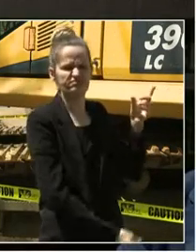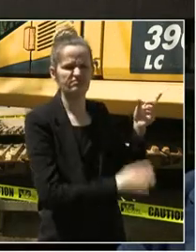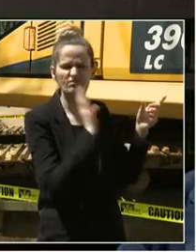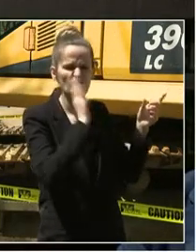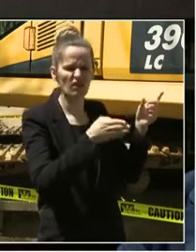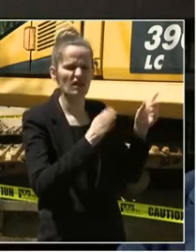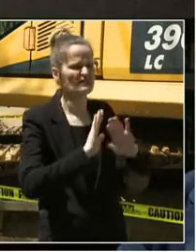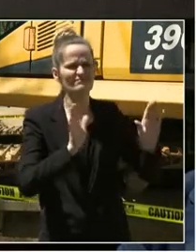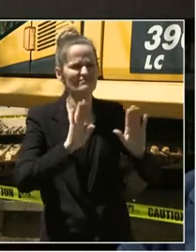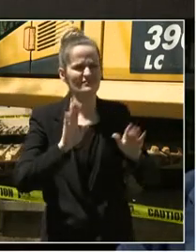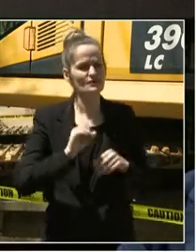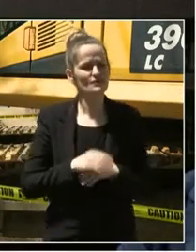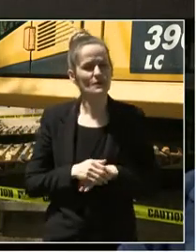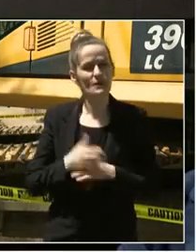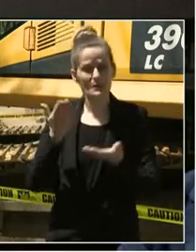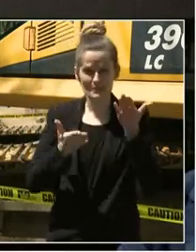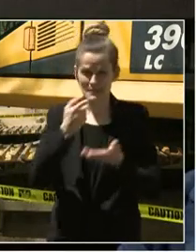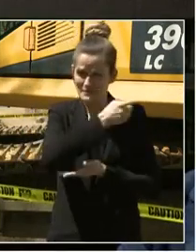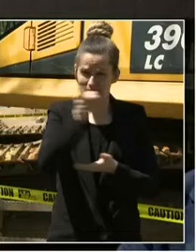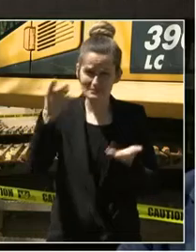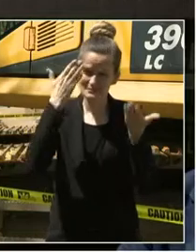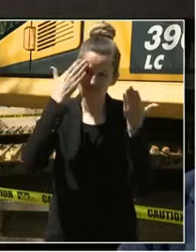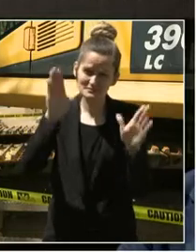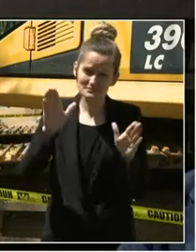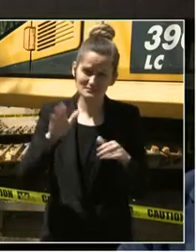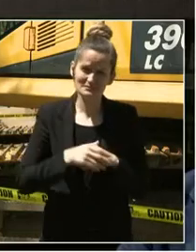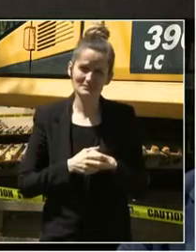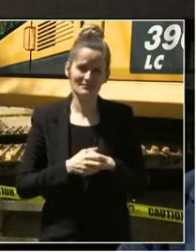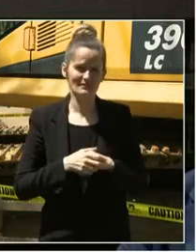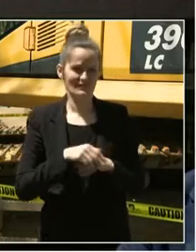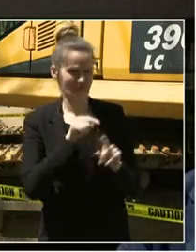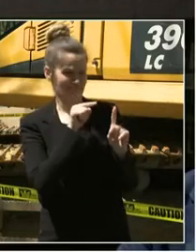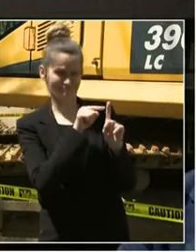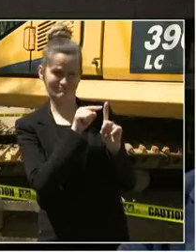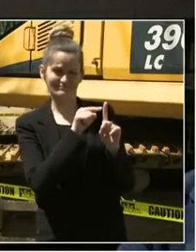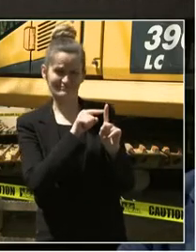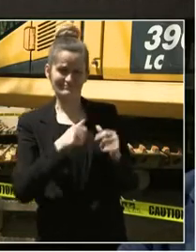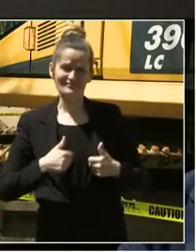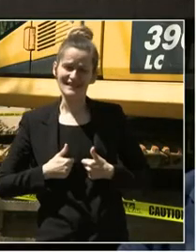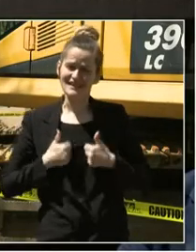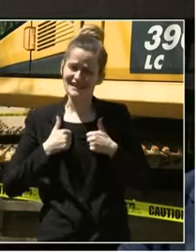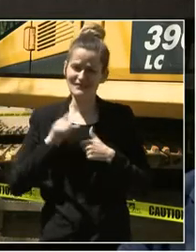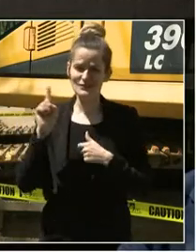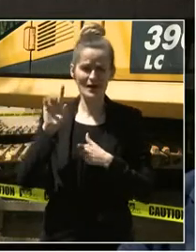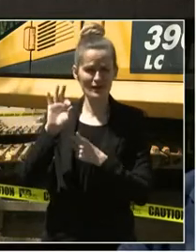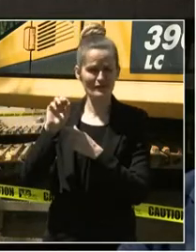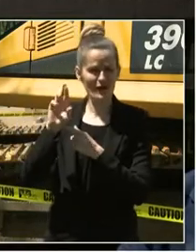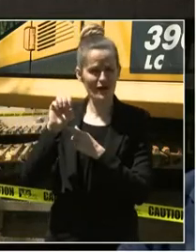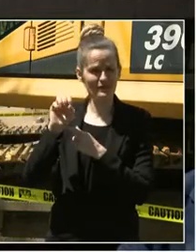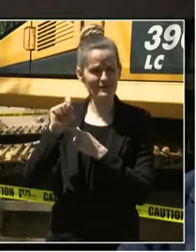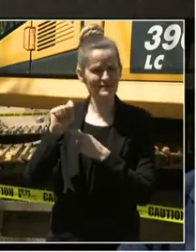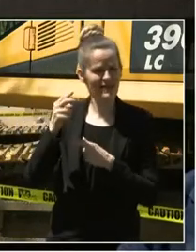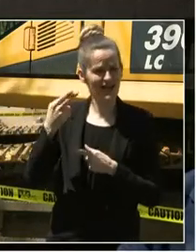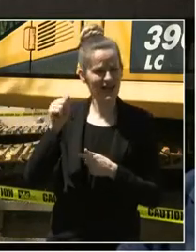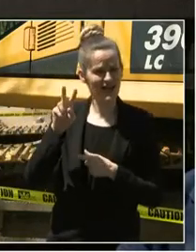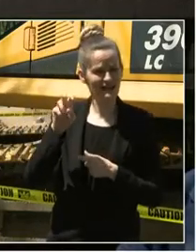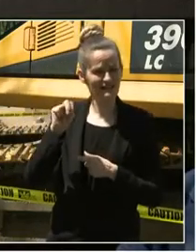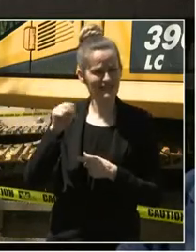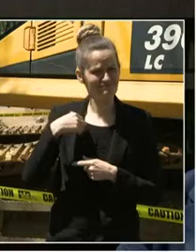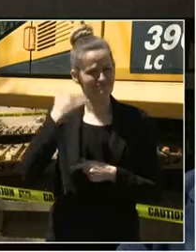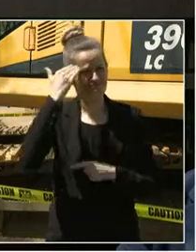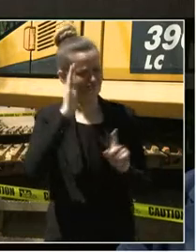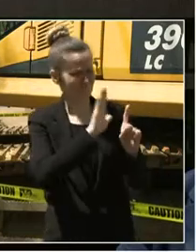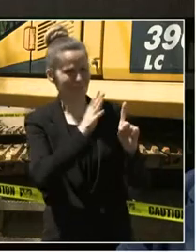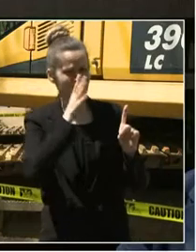who lived at Forest Haven, and I knew her parents very well. Her mother